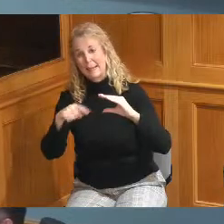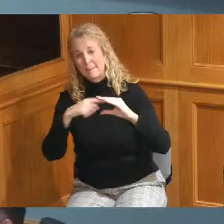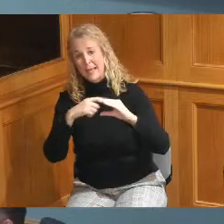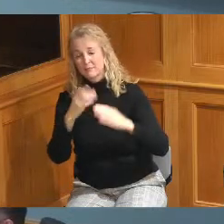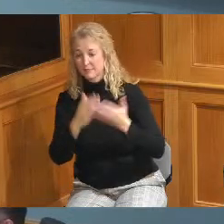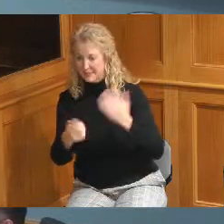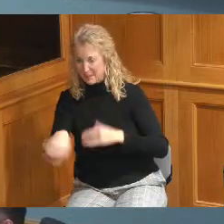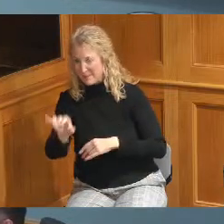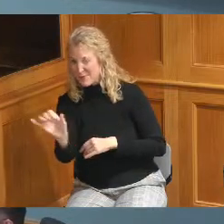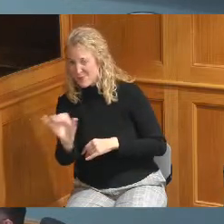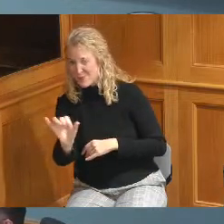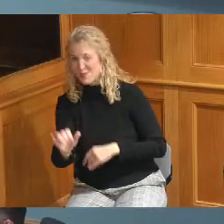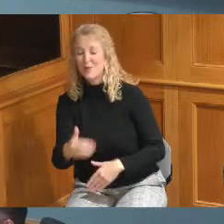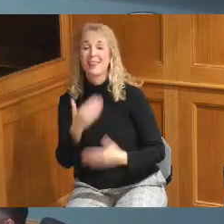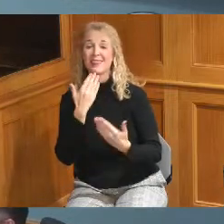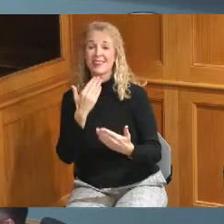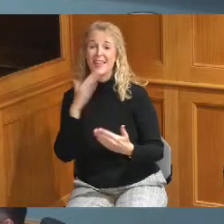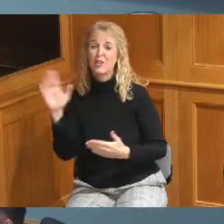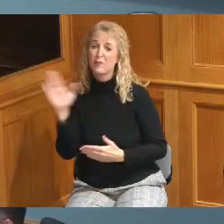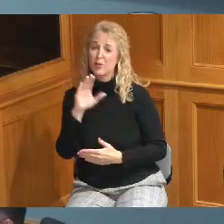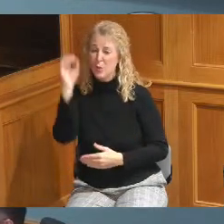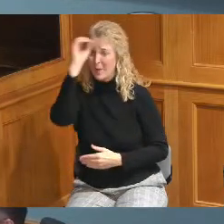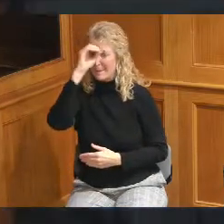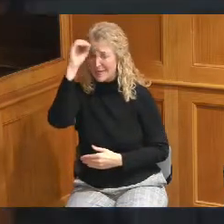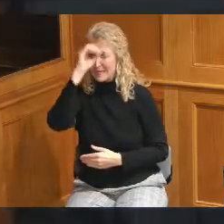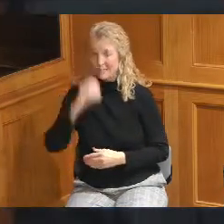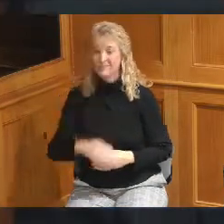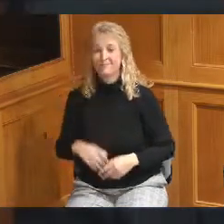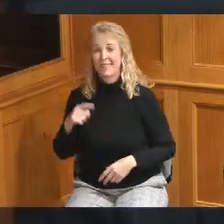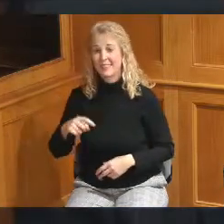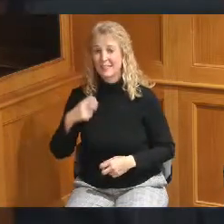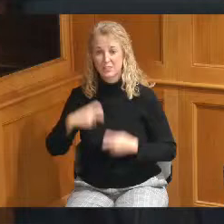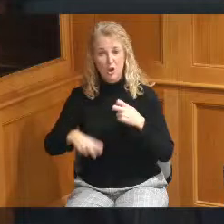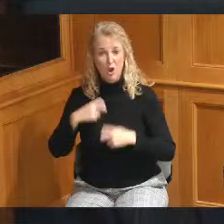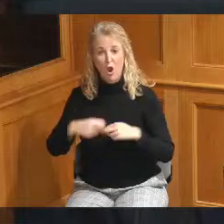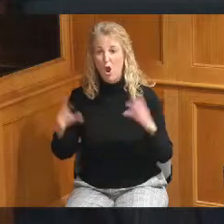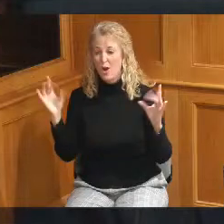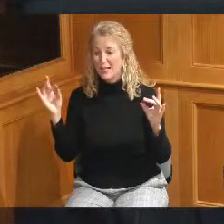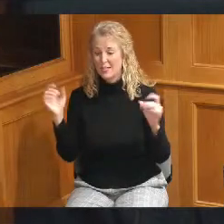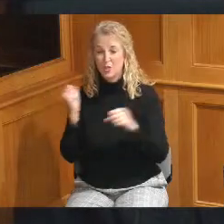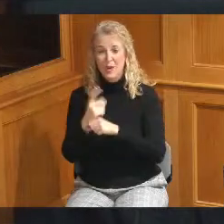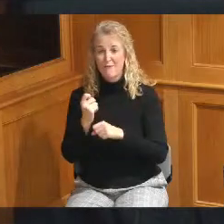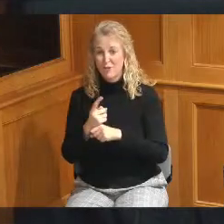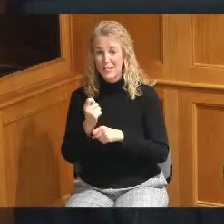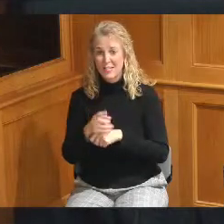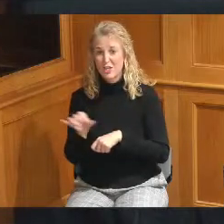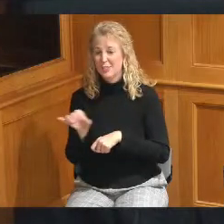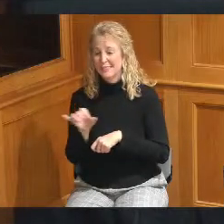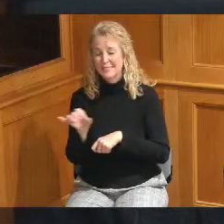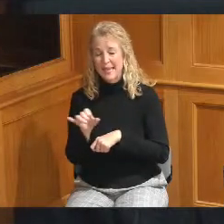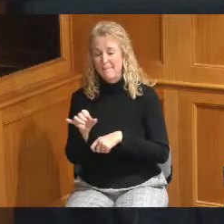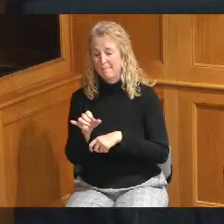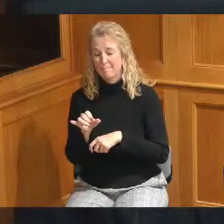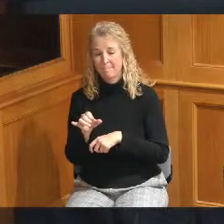room. Thank you for weighing in on this issue. It's a difficult issue. Every year we have to grapple with this issue, and we have to look at our